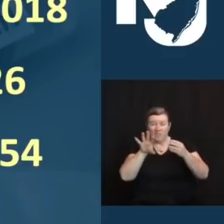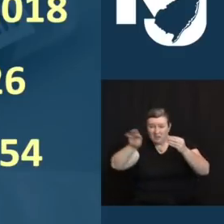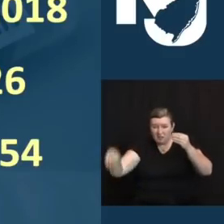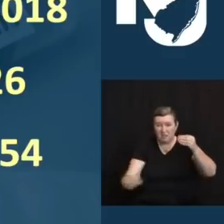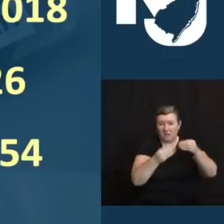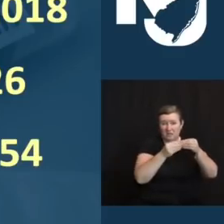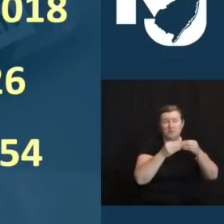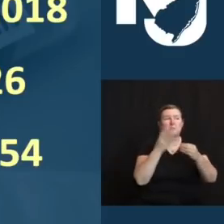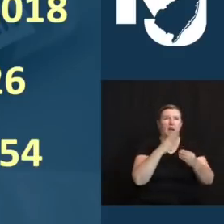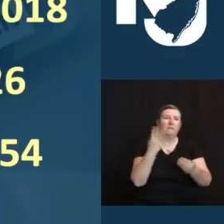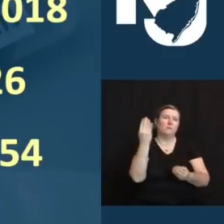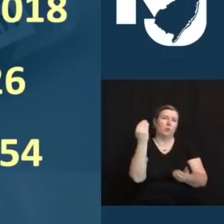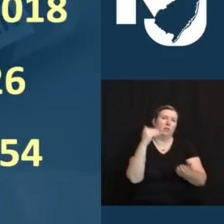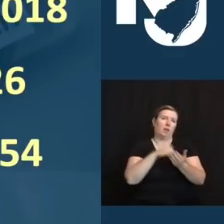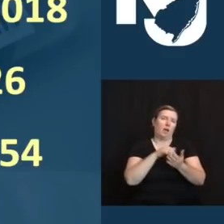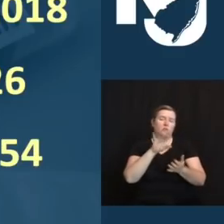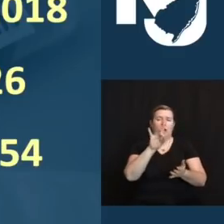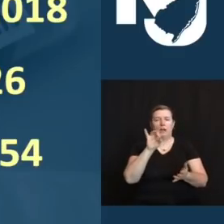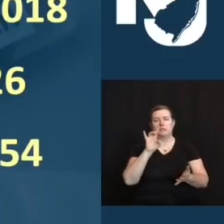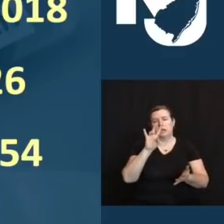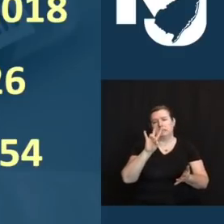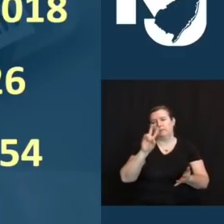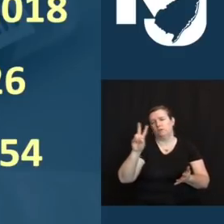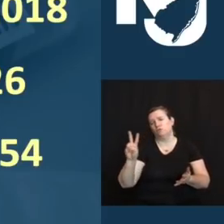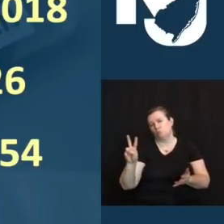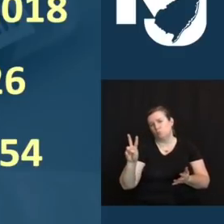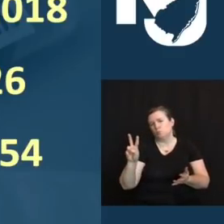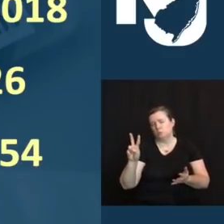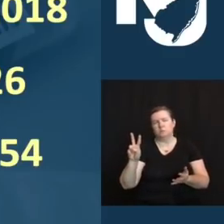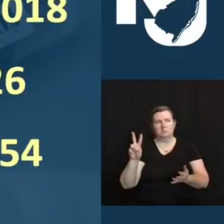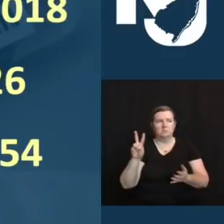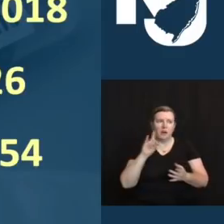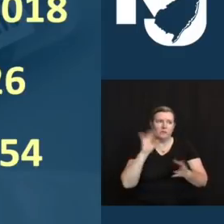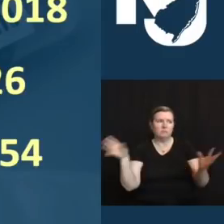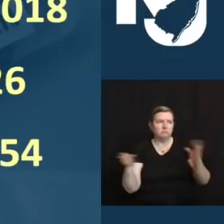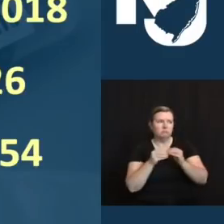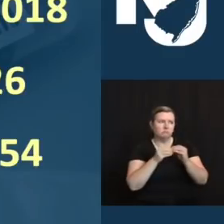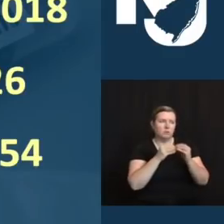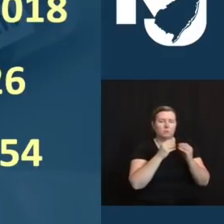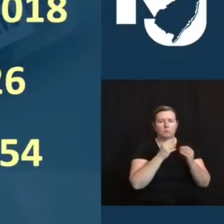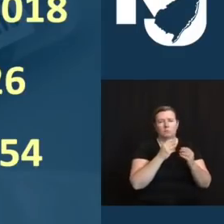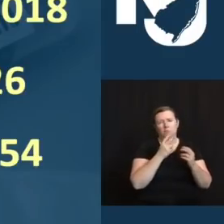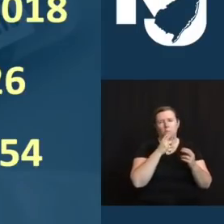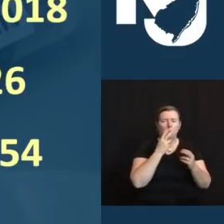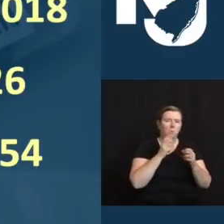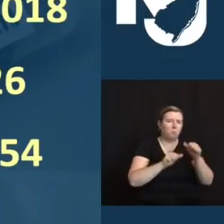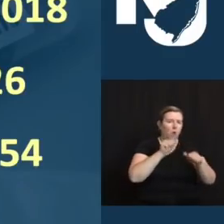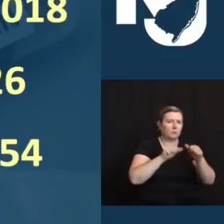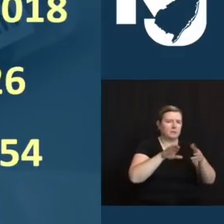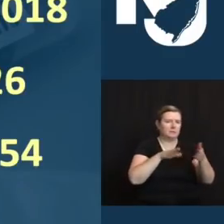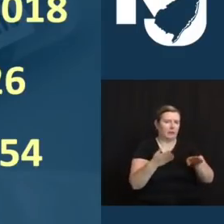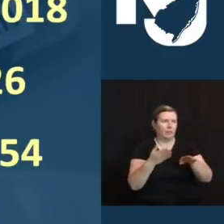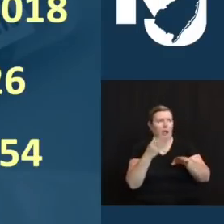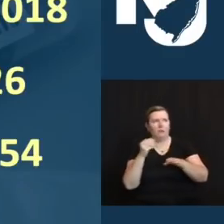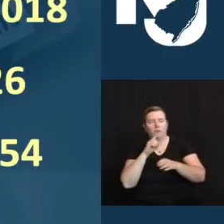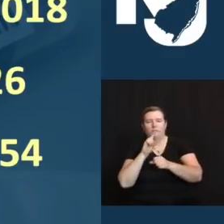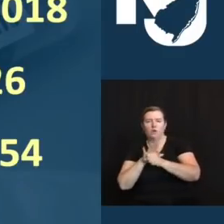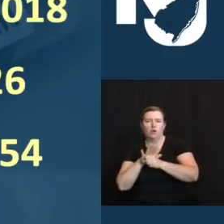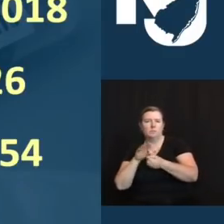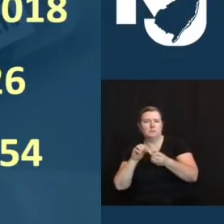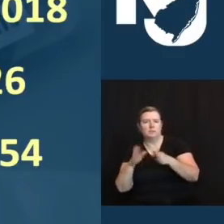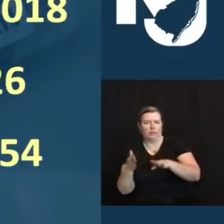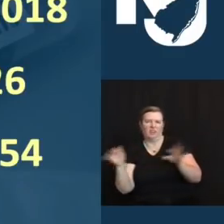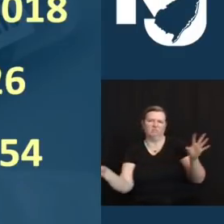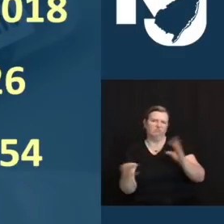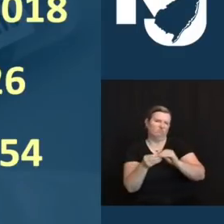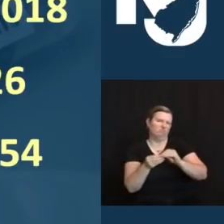14,872. I mentioned that Ed is going to speak after Judy today, and it's on this topic. I mentioned last week that he and his team at the